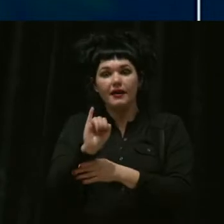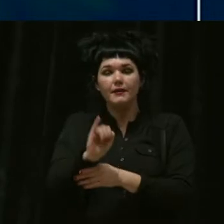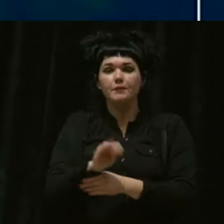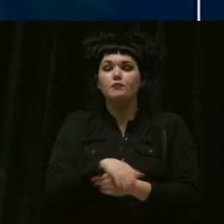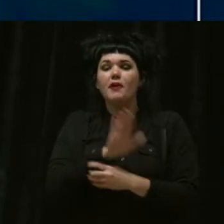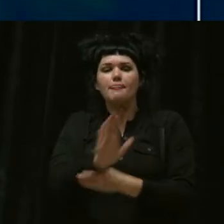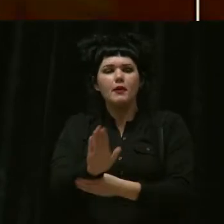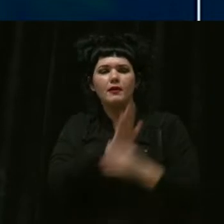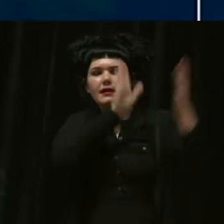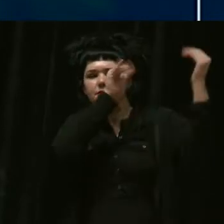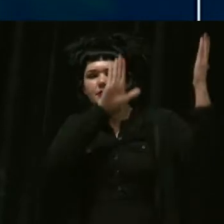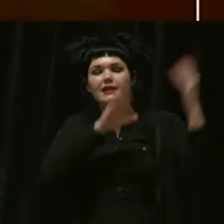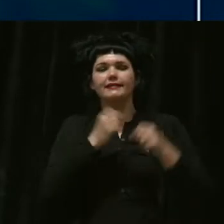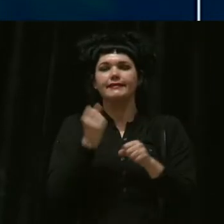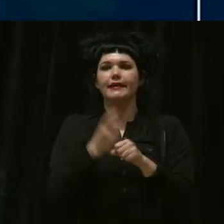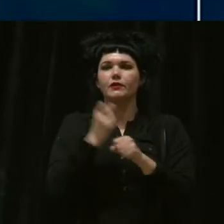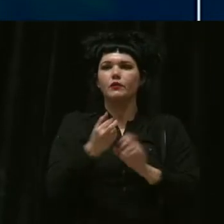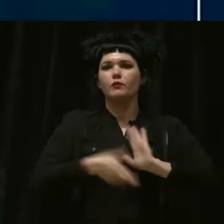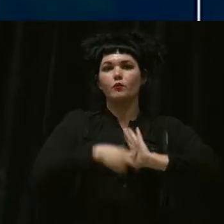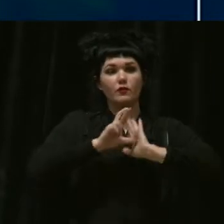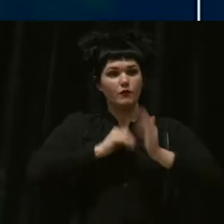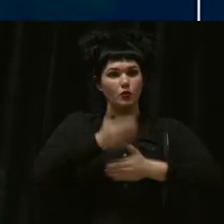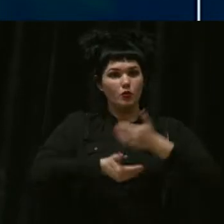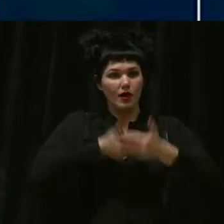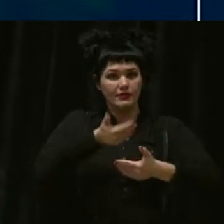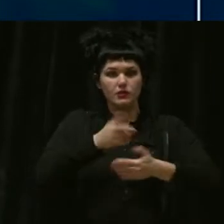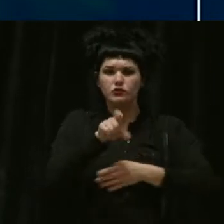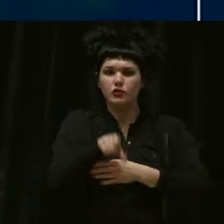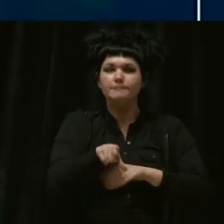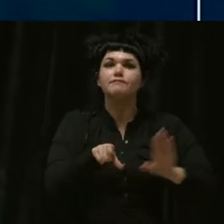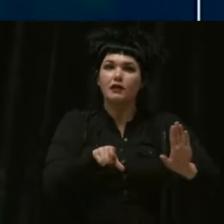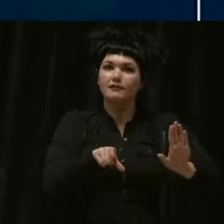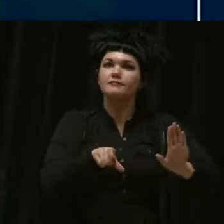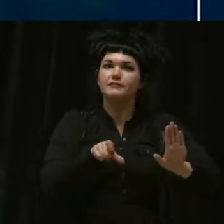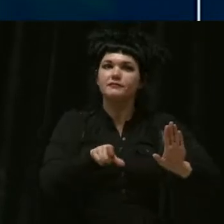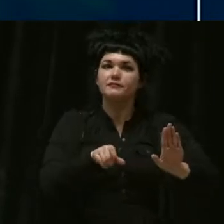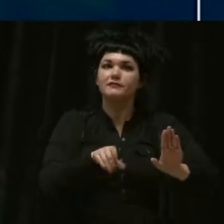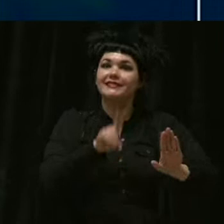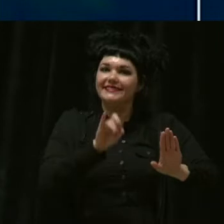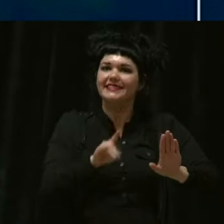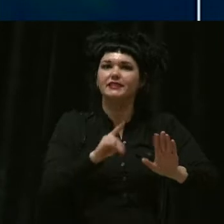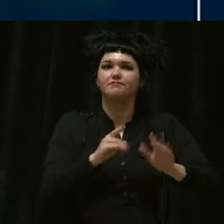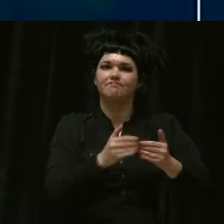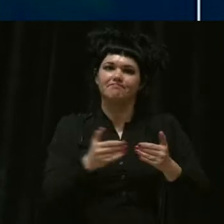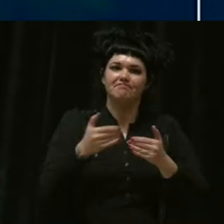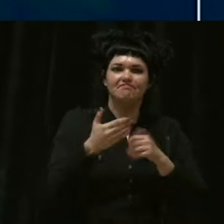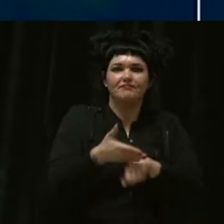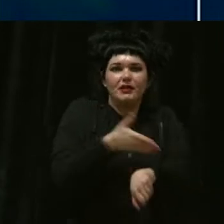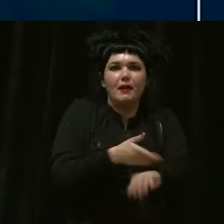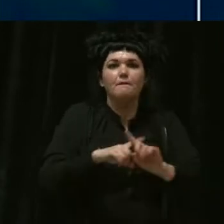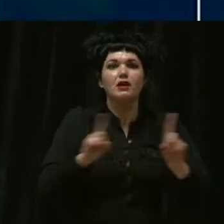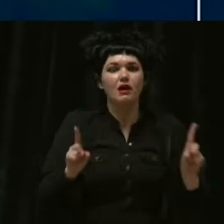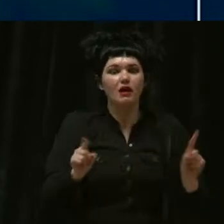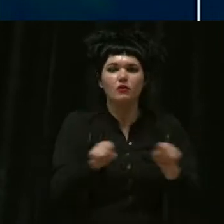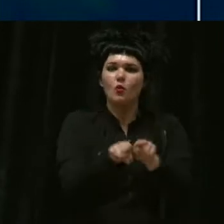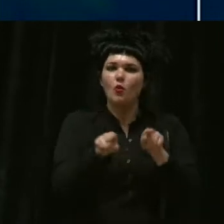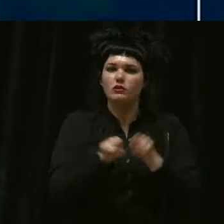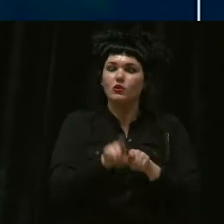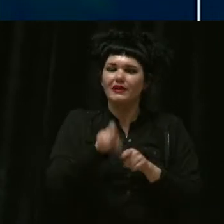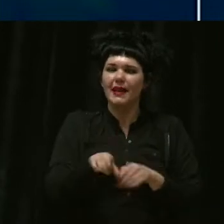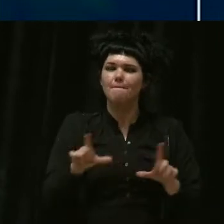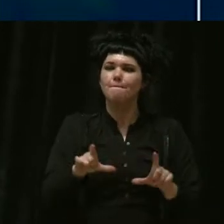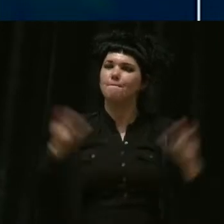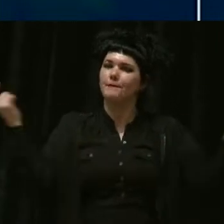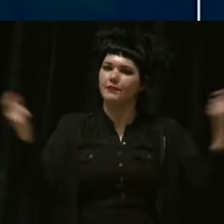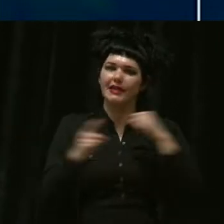annual review process should, while that's a step forward, there's also a need for greater consequences for